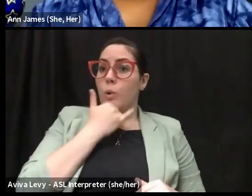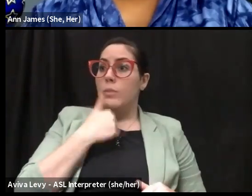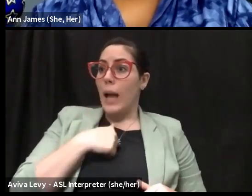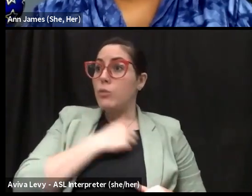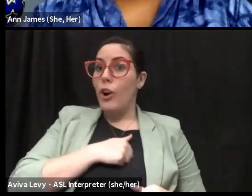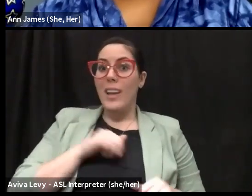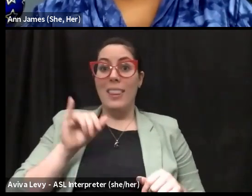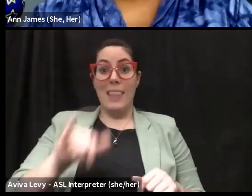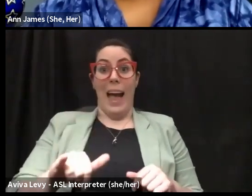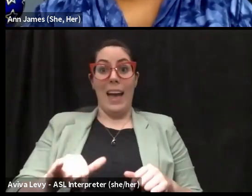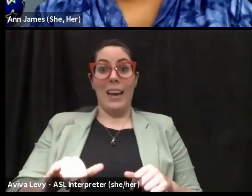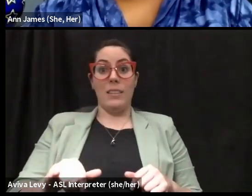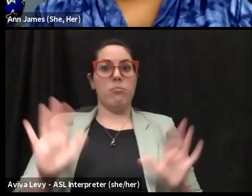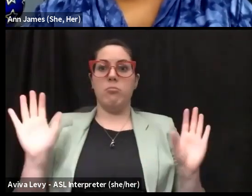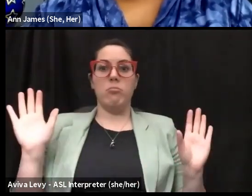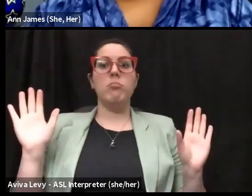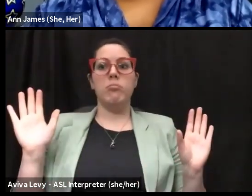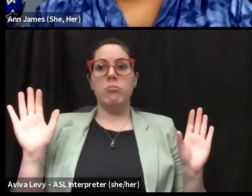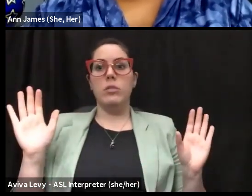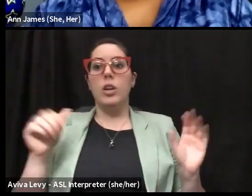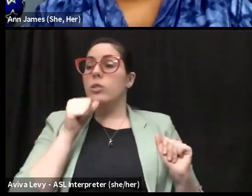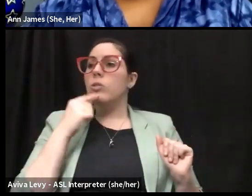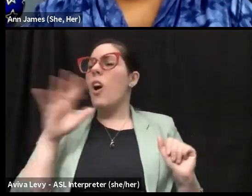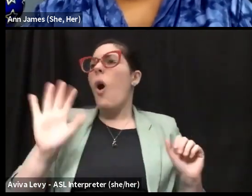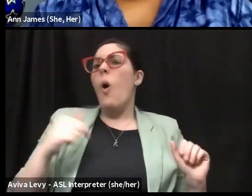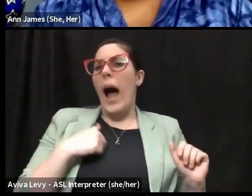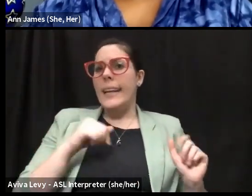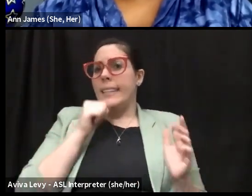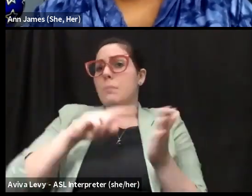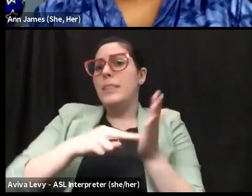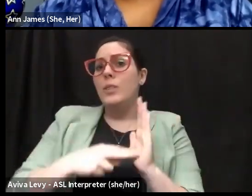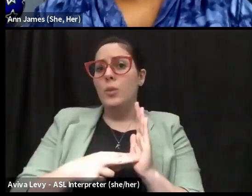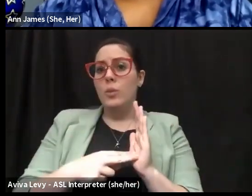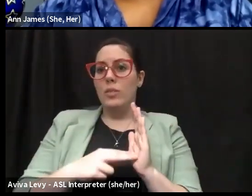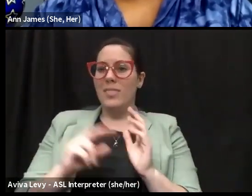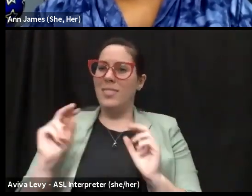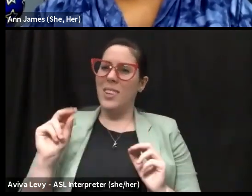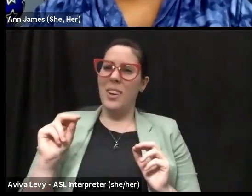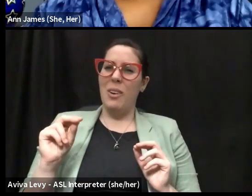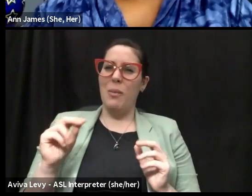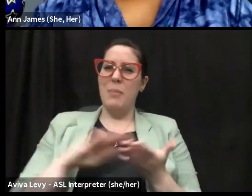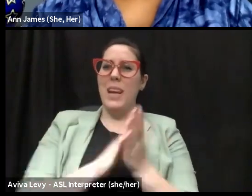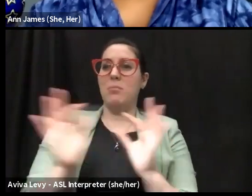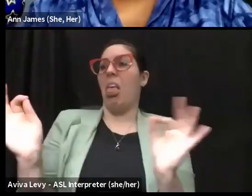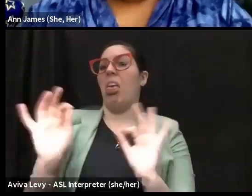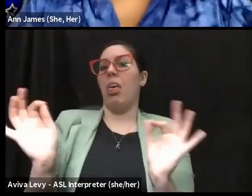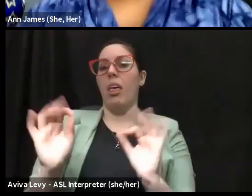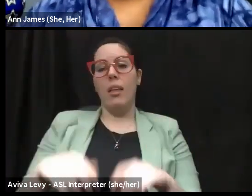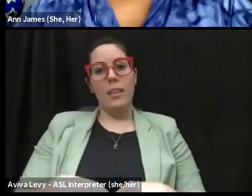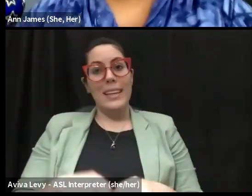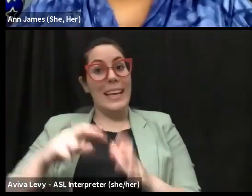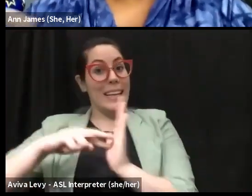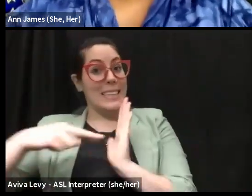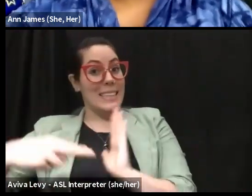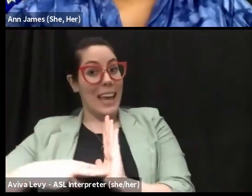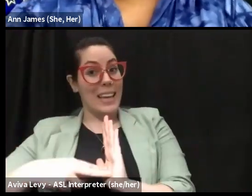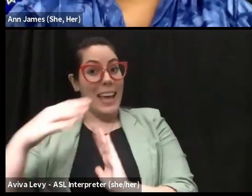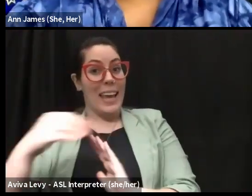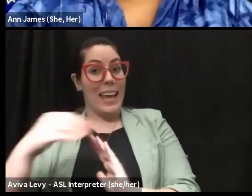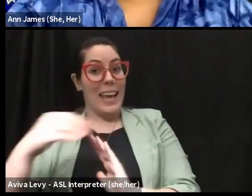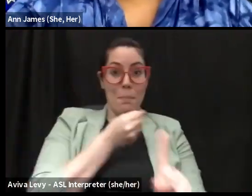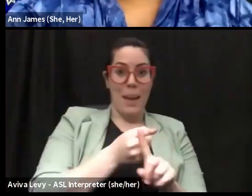and apologize. Like, don't say, oh, but I didn't mean to, because intent is not the same as actual impact. And so